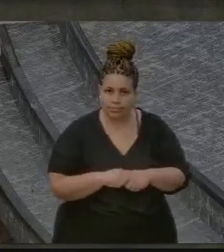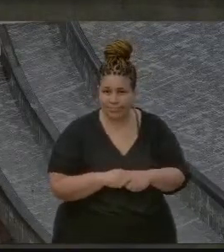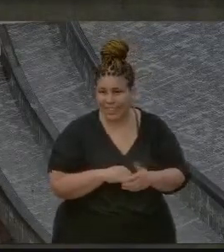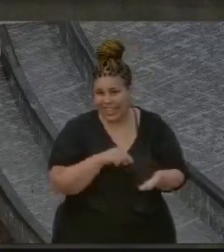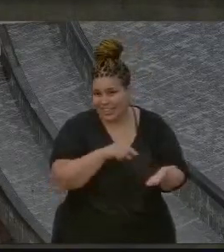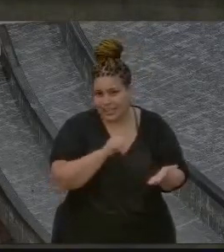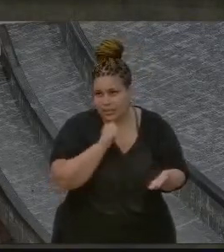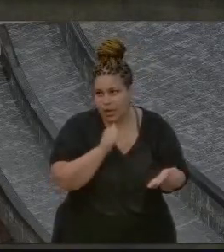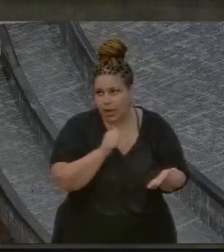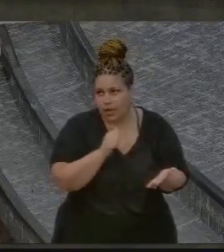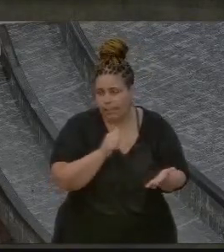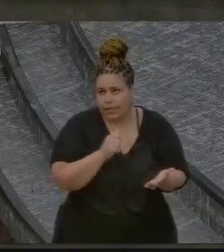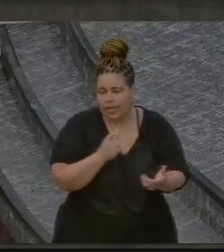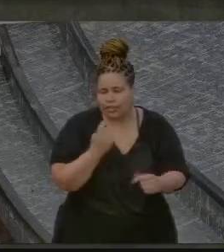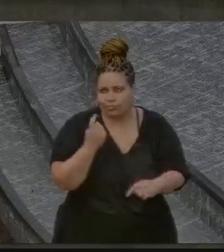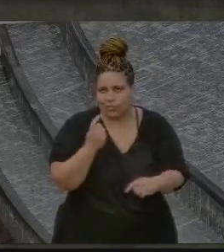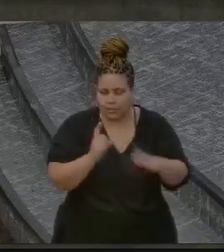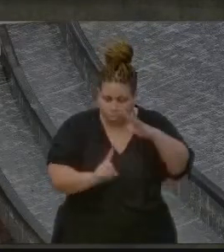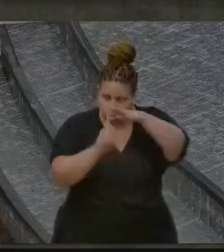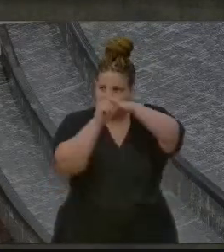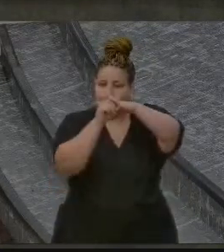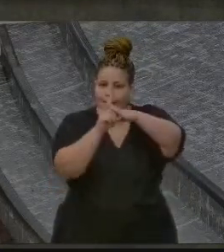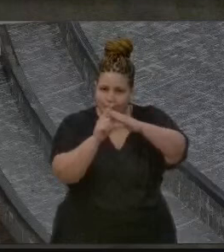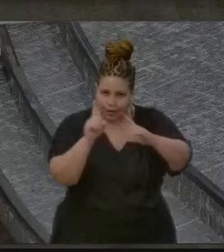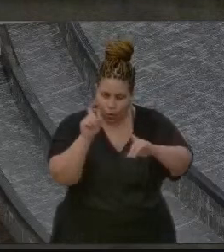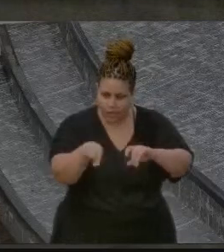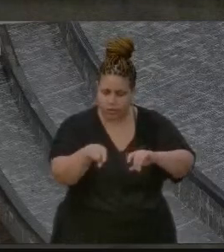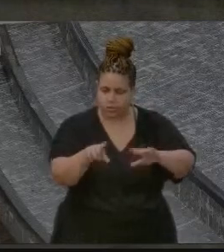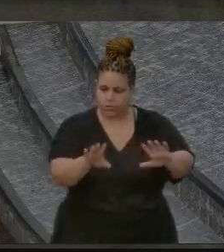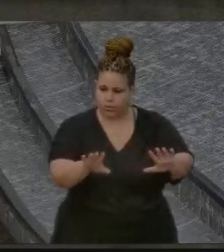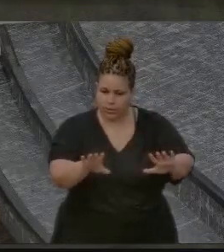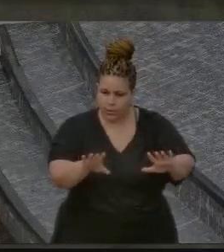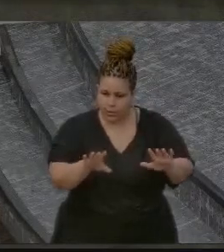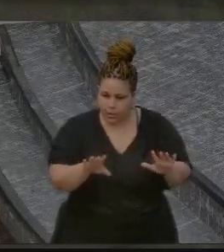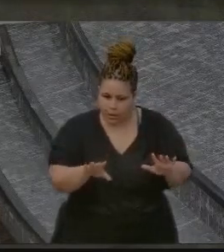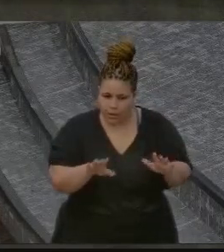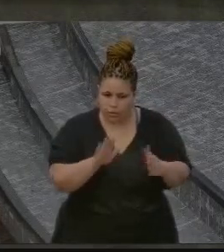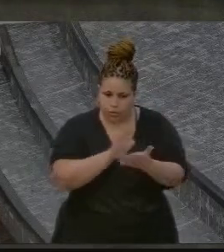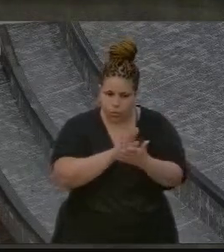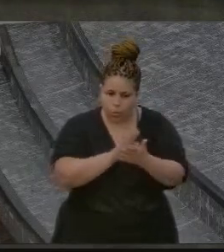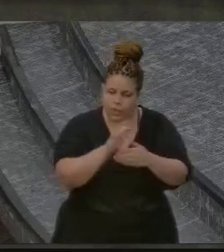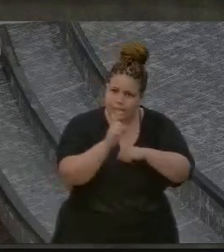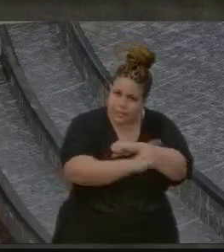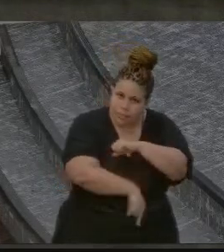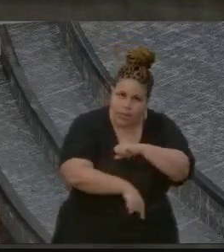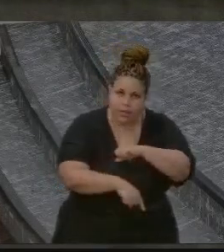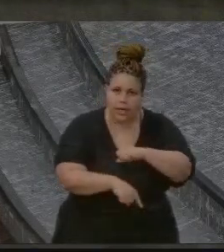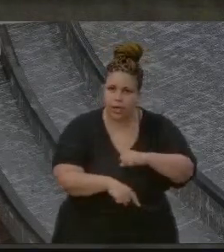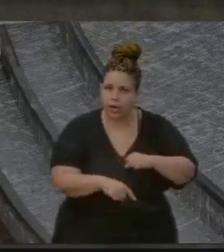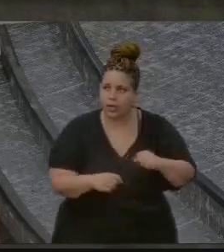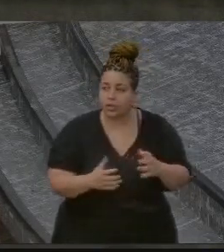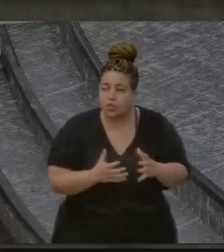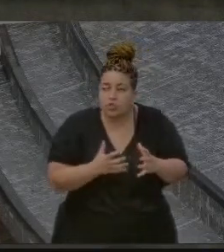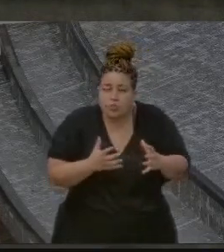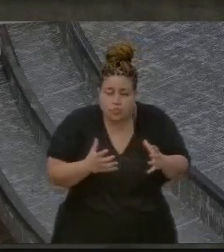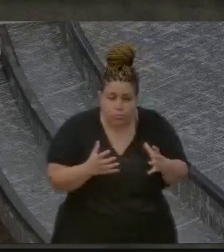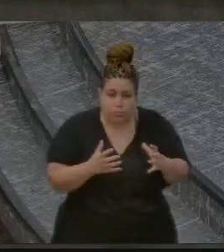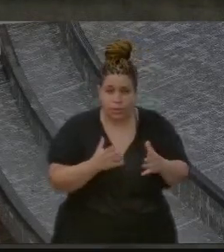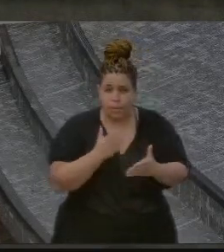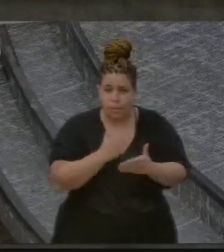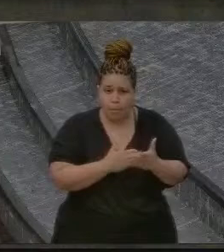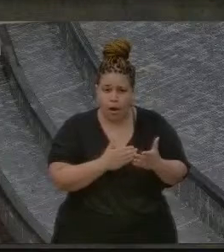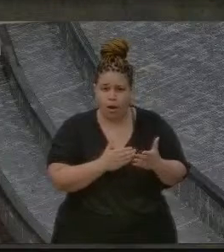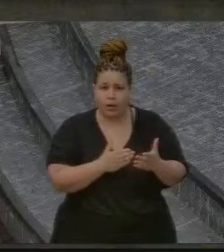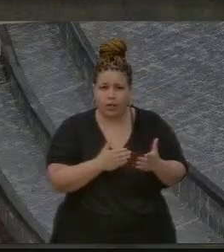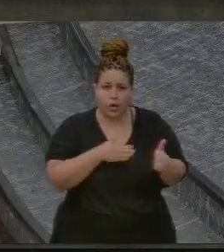about until just this moment. And the school disciplinary thing is a huge, huge part of our energy